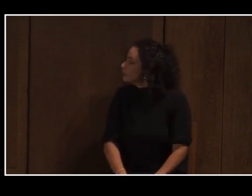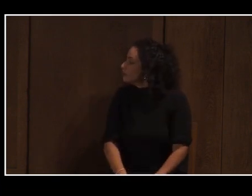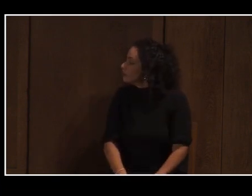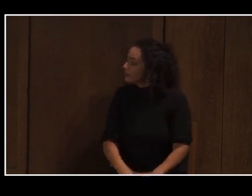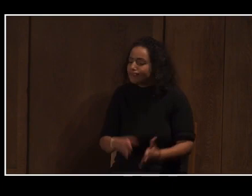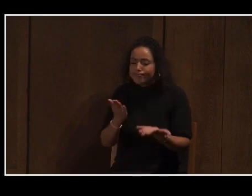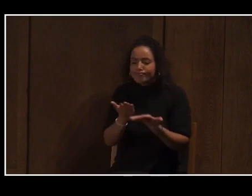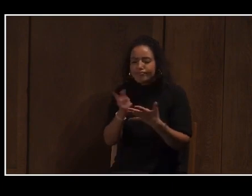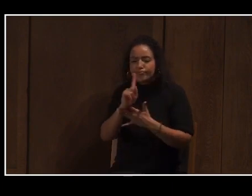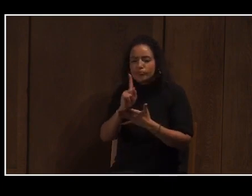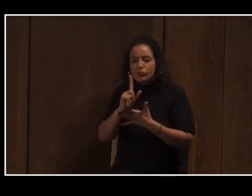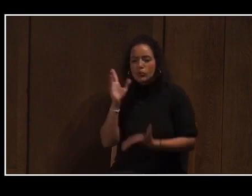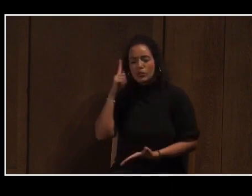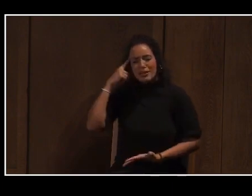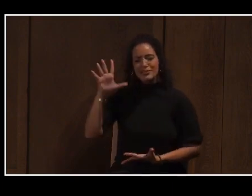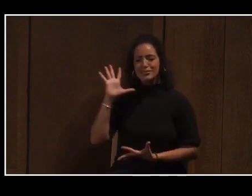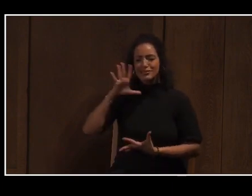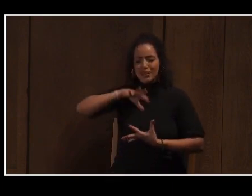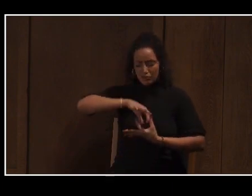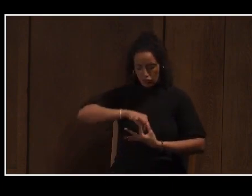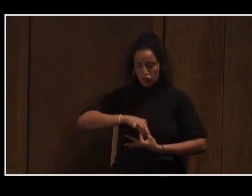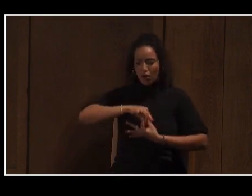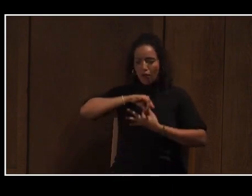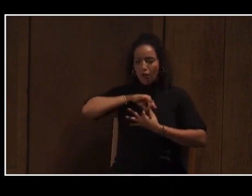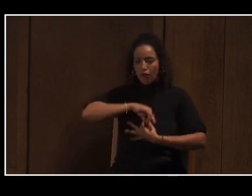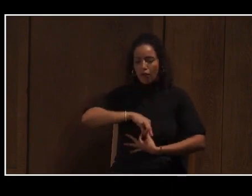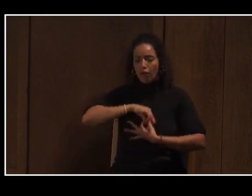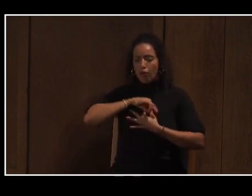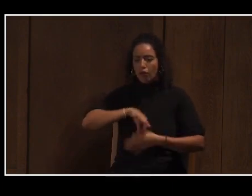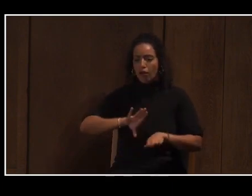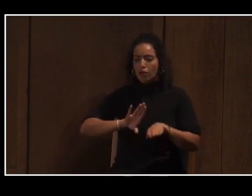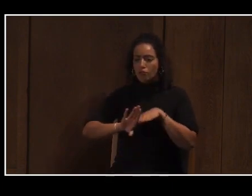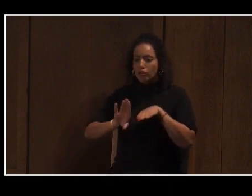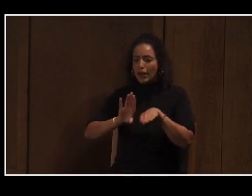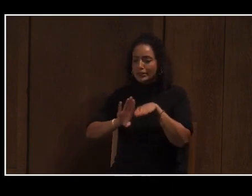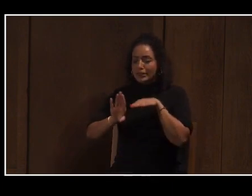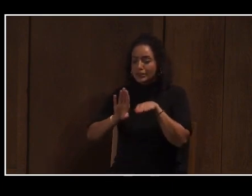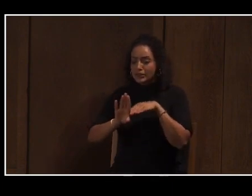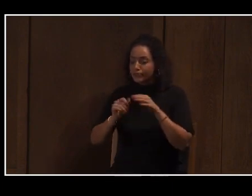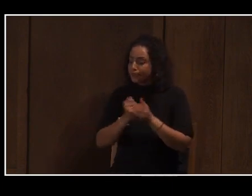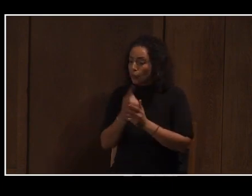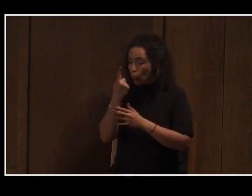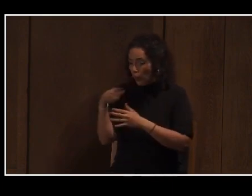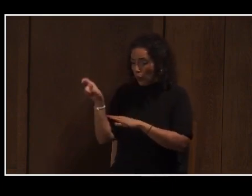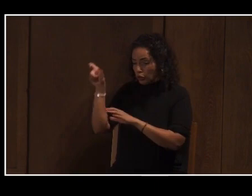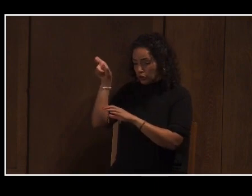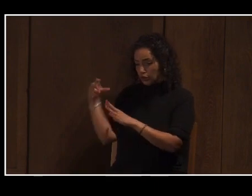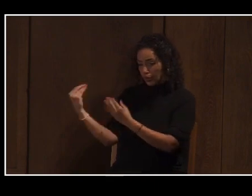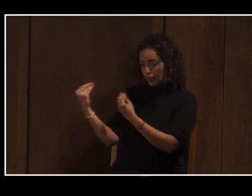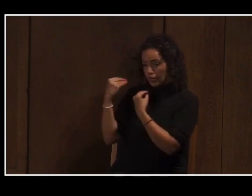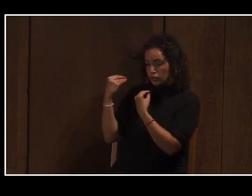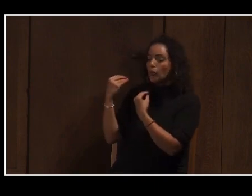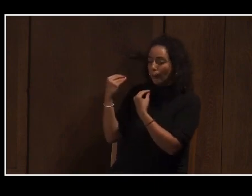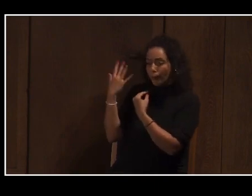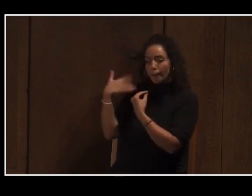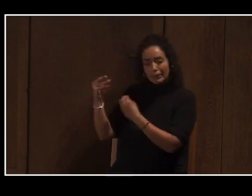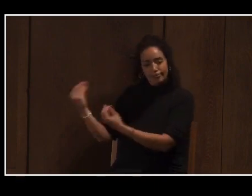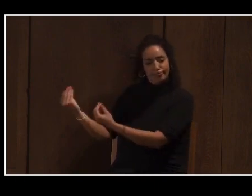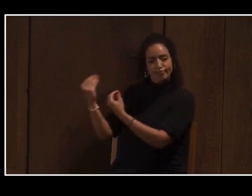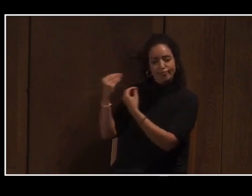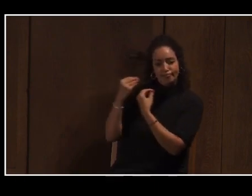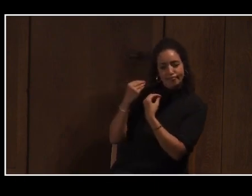centering practice that we were taught by Stacey Haynes, who's one of our mentors. She's also on Healing Justice London's